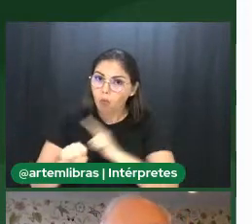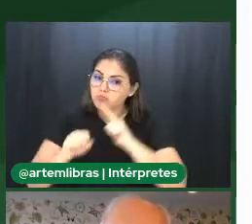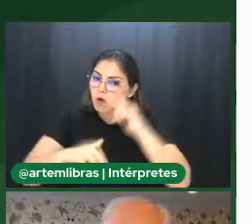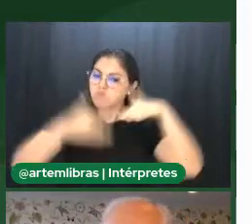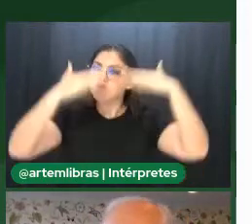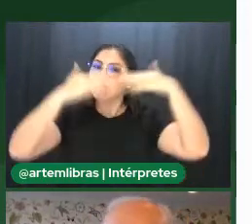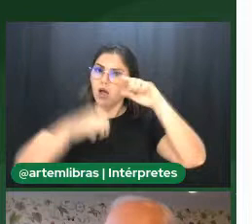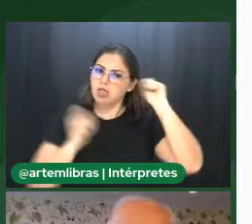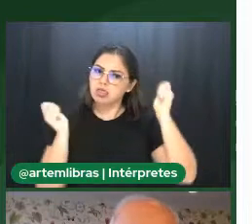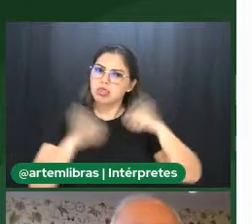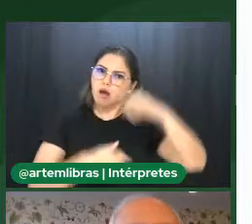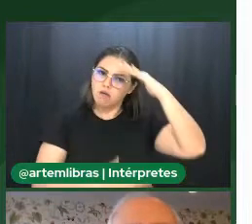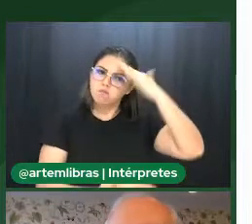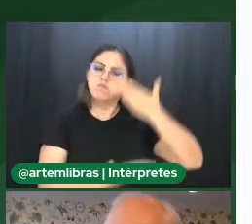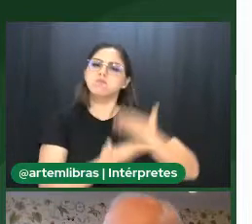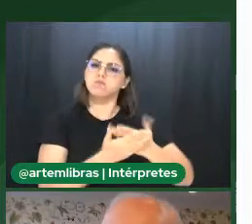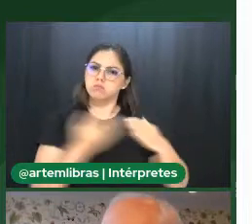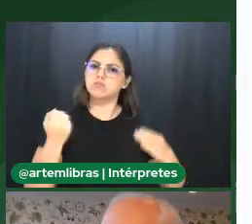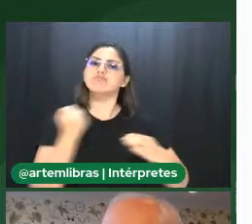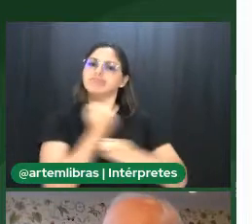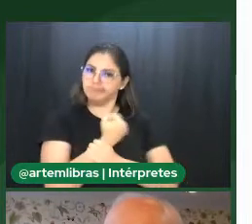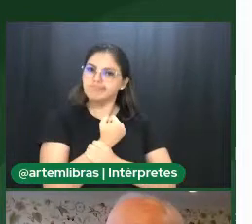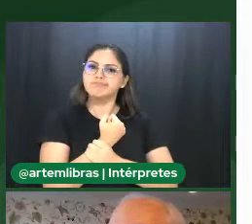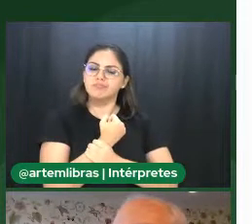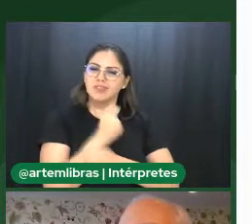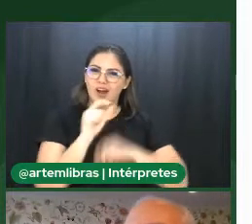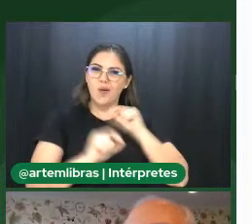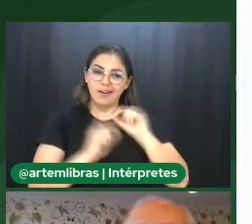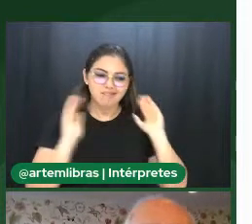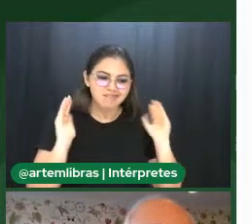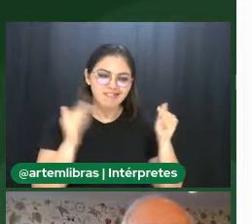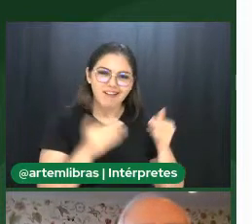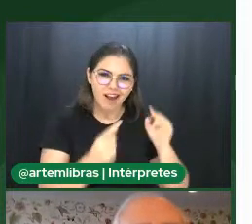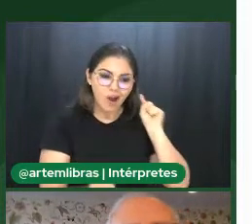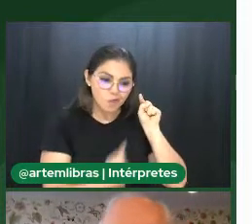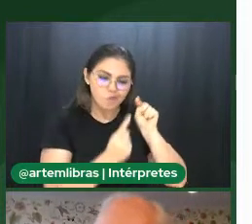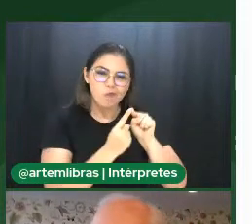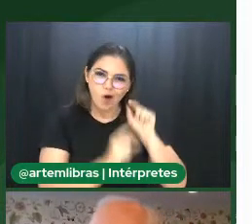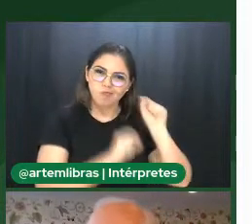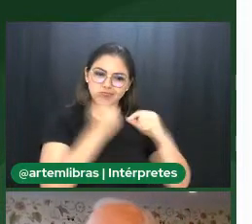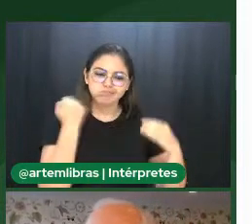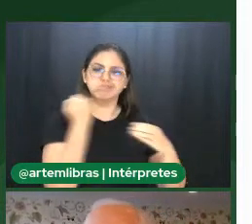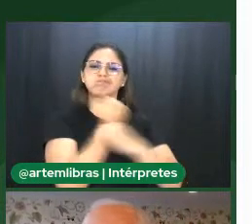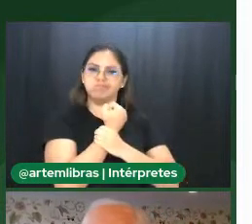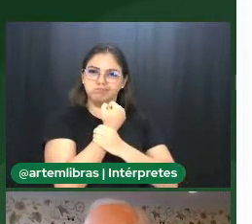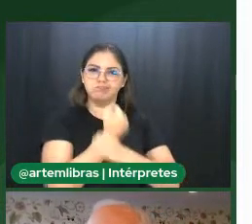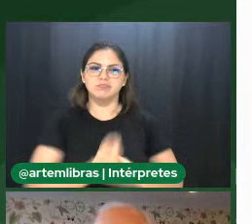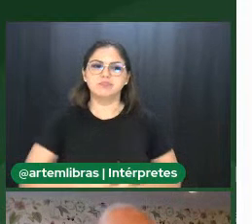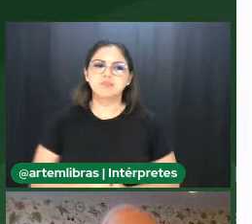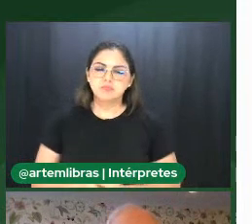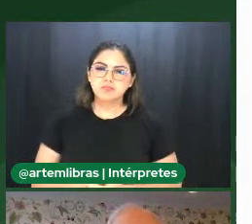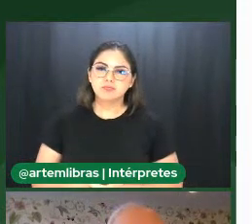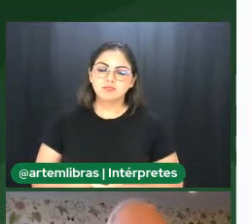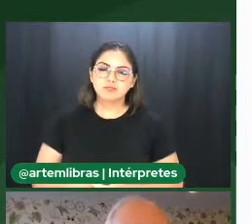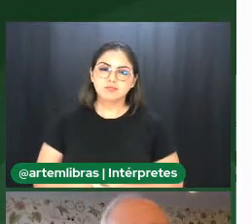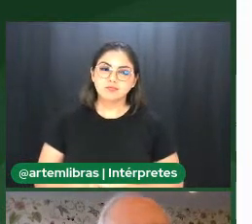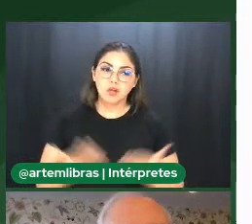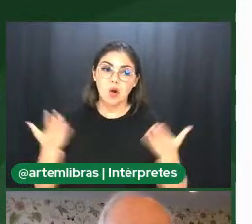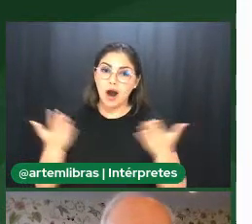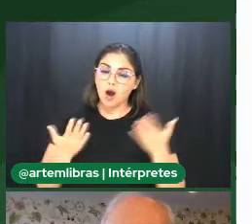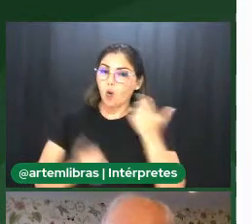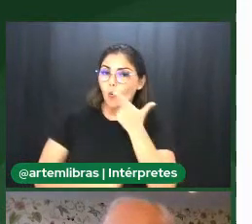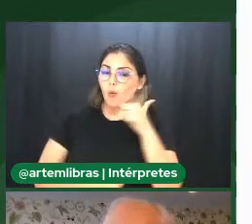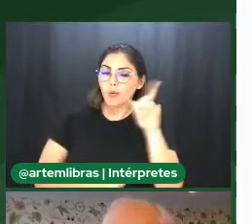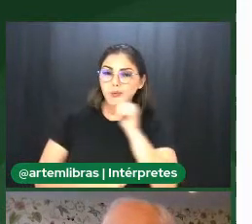And that's the idea. Let's take one more example of the design of wheelchairs. The old wheelchairs were